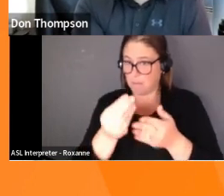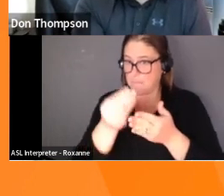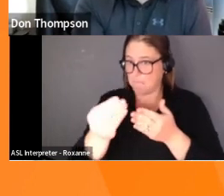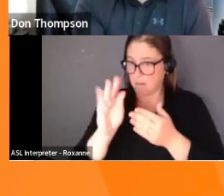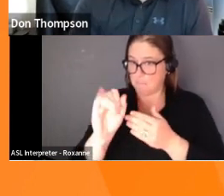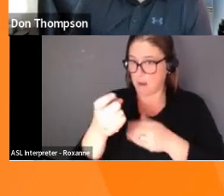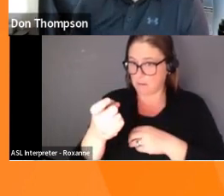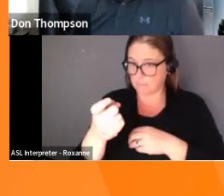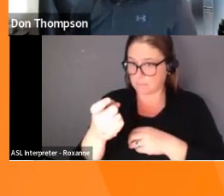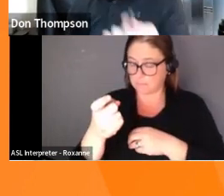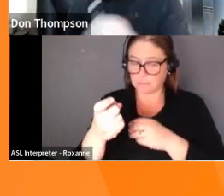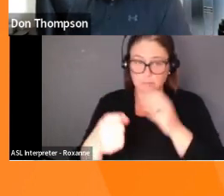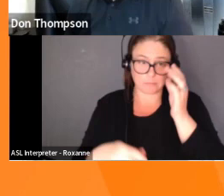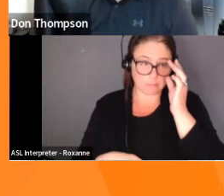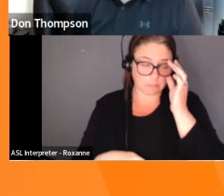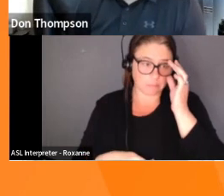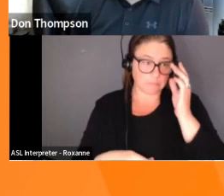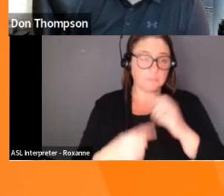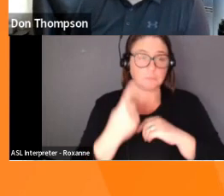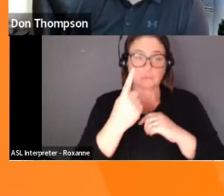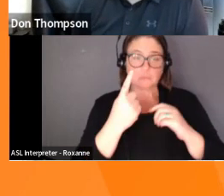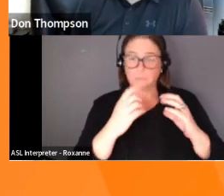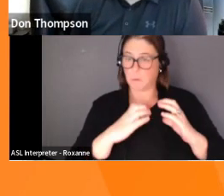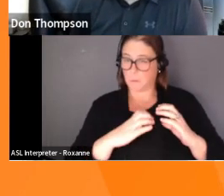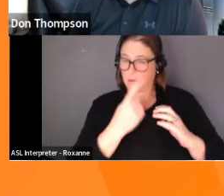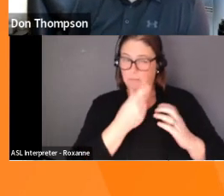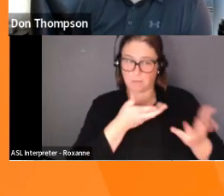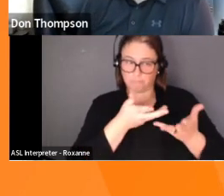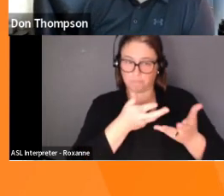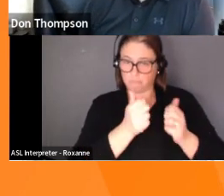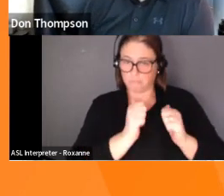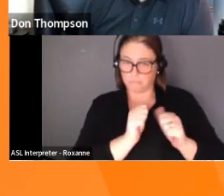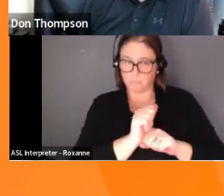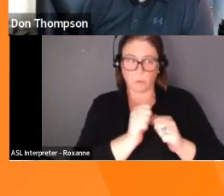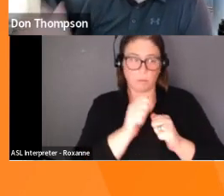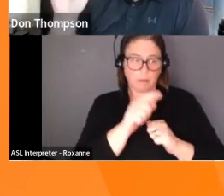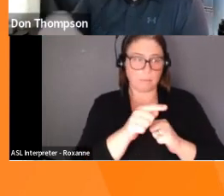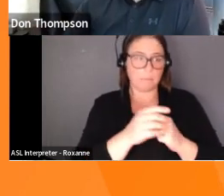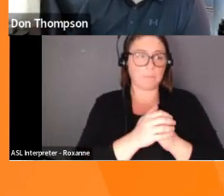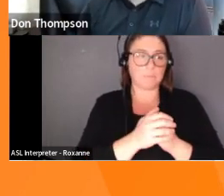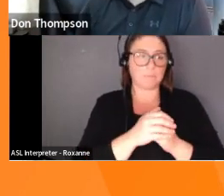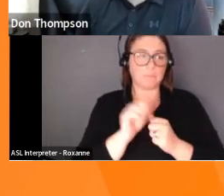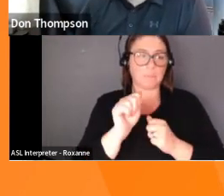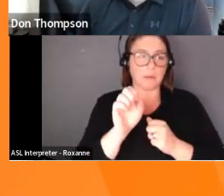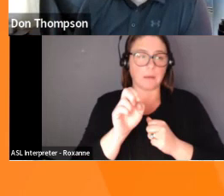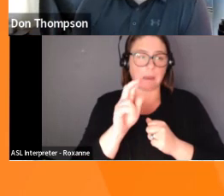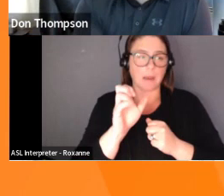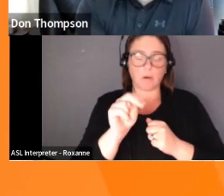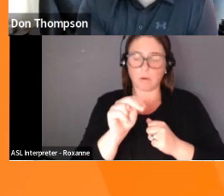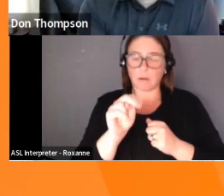Okay, so one of the clients that we worked with, Aaron Wellness, wonderful set of products for